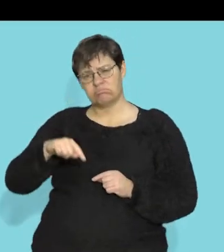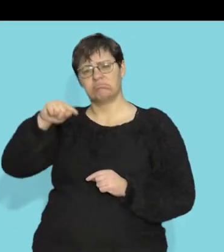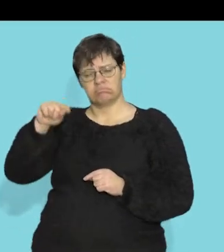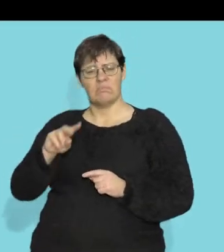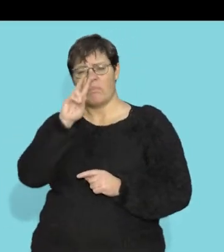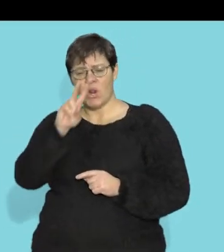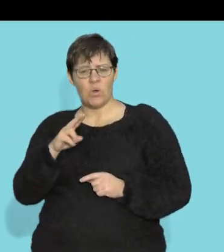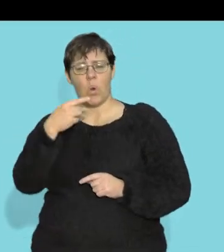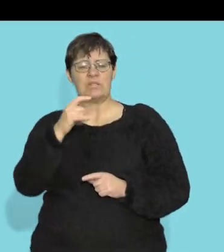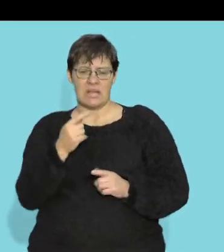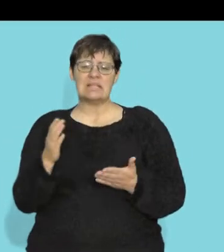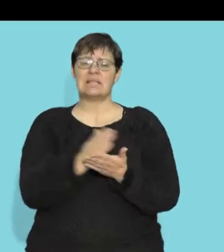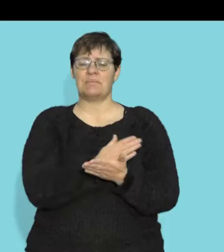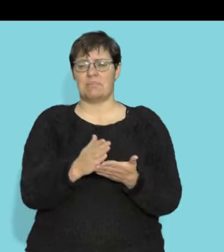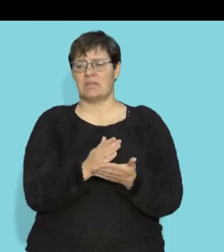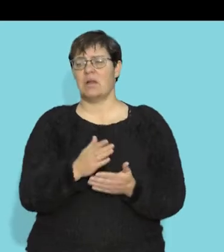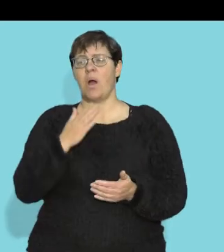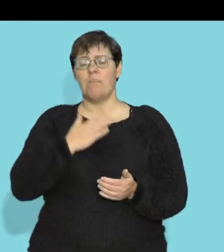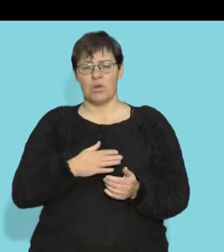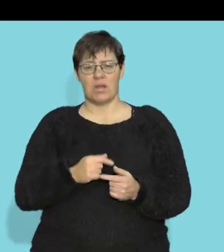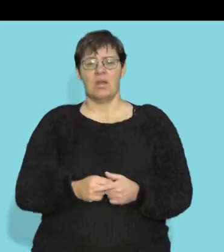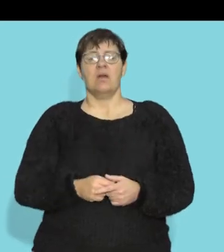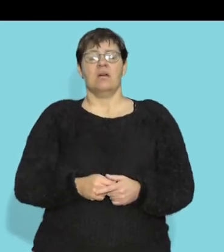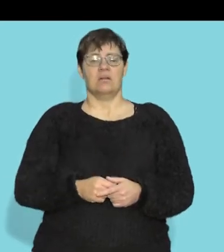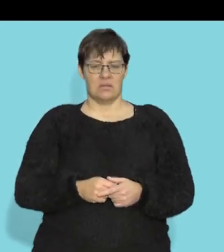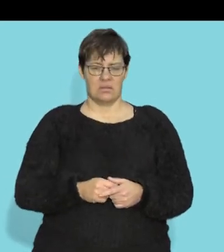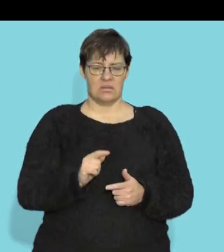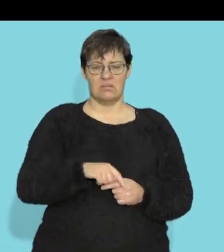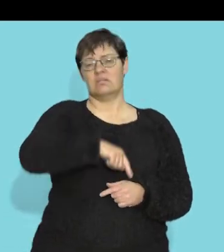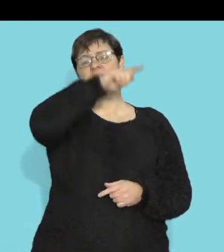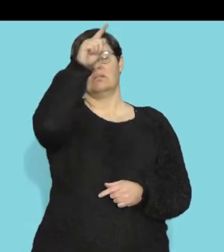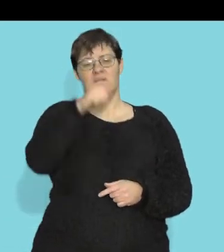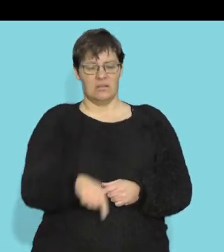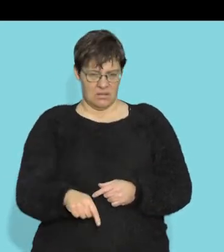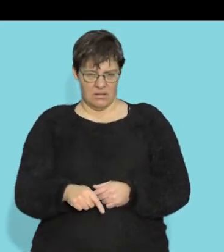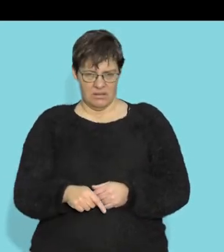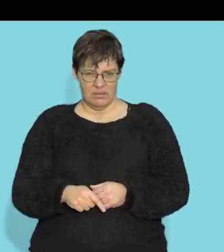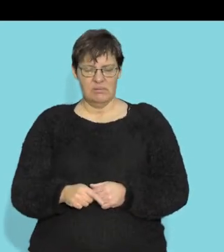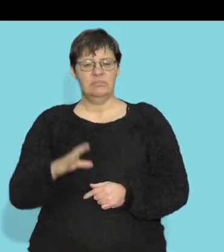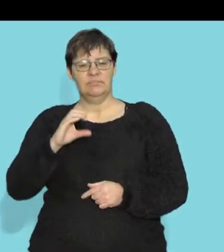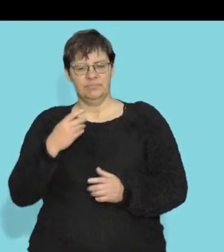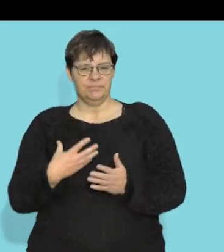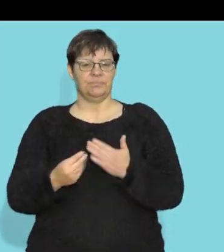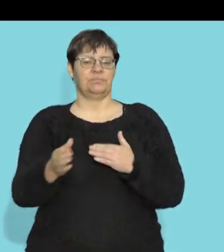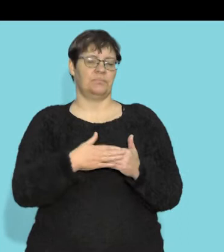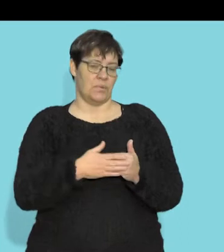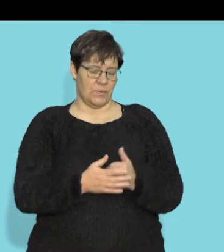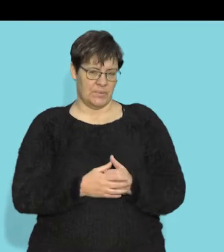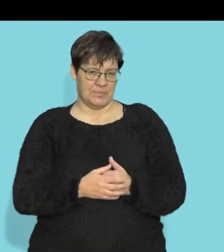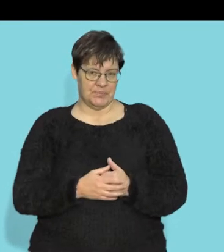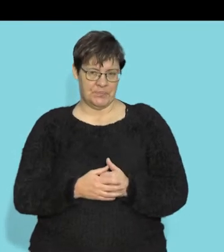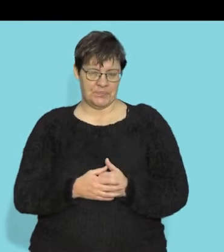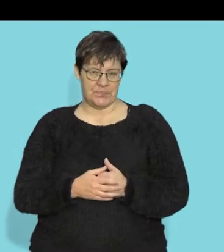as we looked at homeostasis, there will be times when your body will need more oxygen and take out more carbon